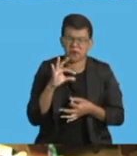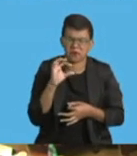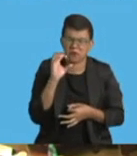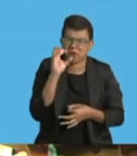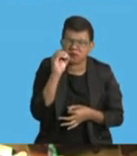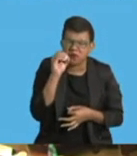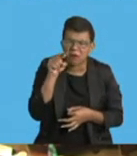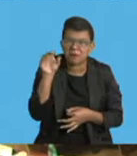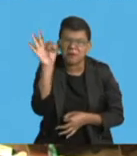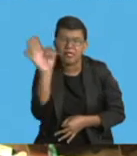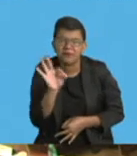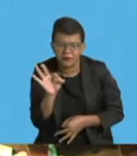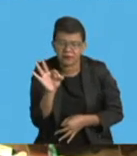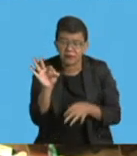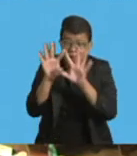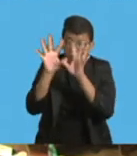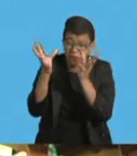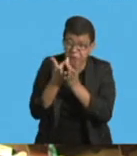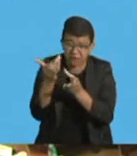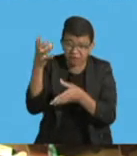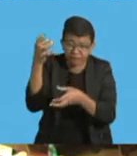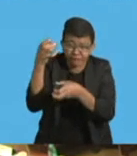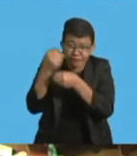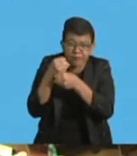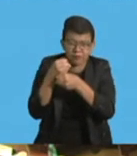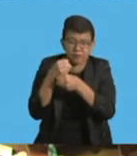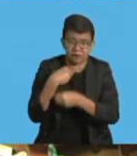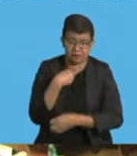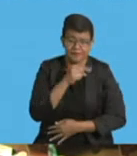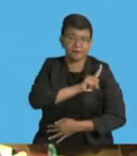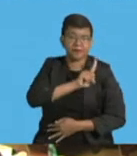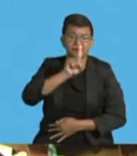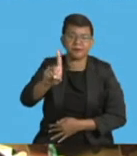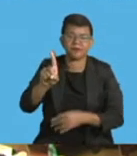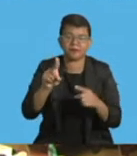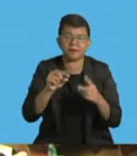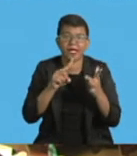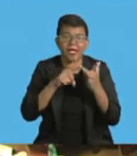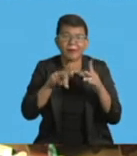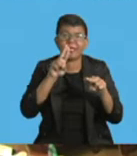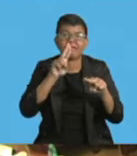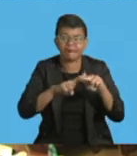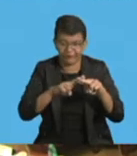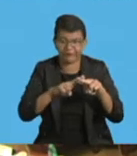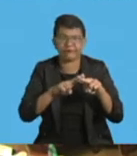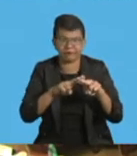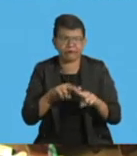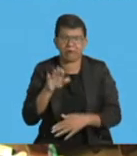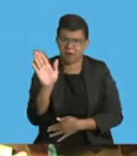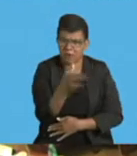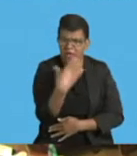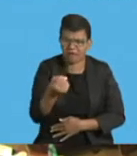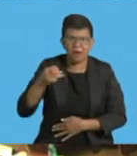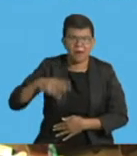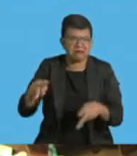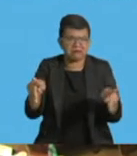total. Mr. Speaker, sir, I went to the PIF hoping that all our members would share the same determination